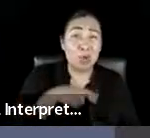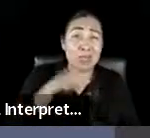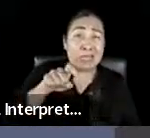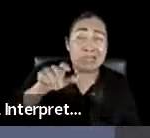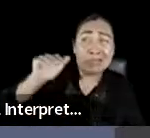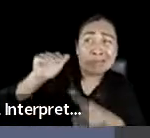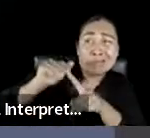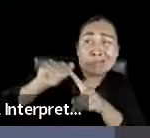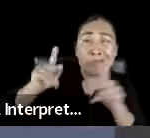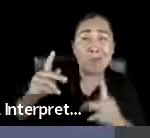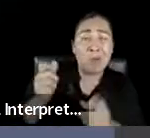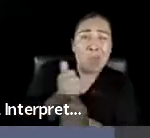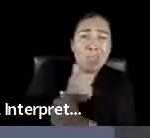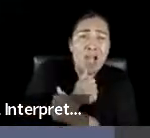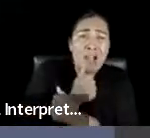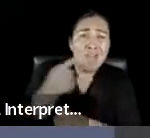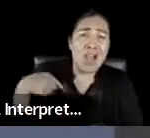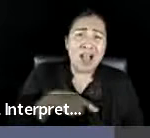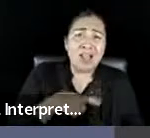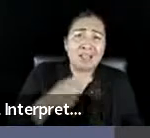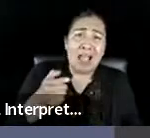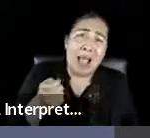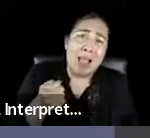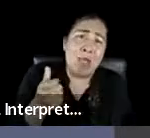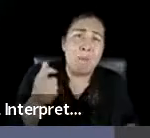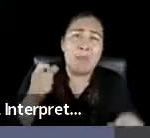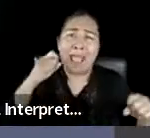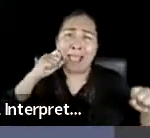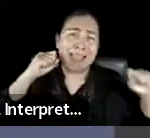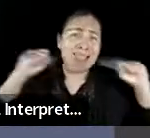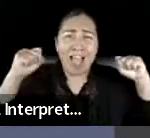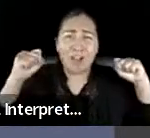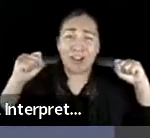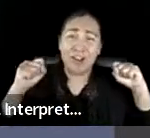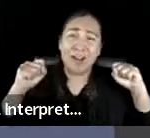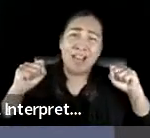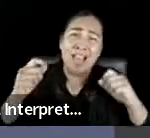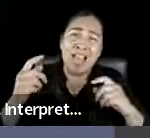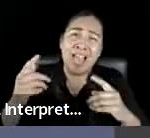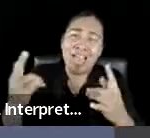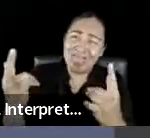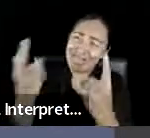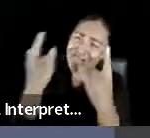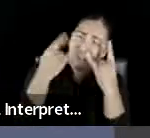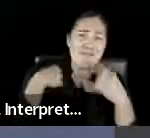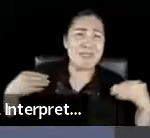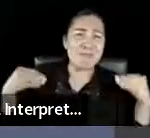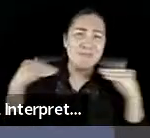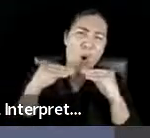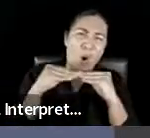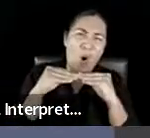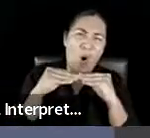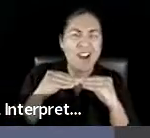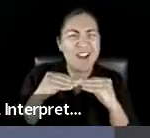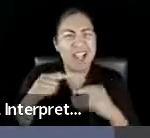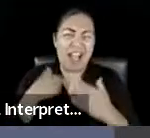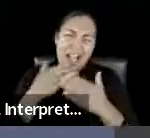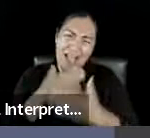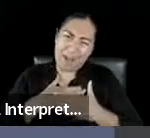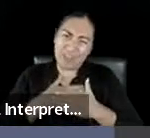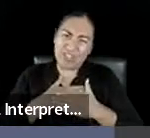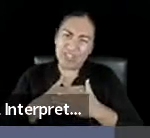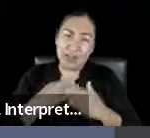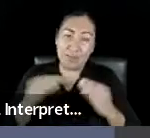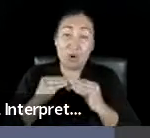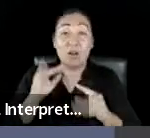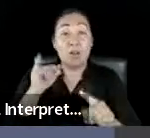louder. I And each love of that. these That's such a kids, powerful thing, man. I appreciate that. It's just something I've been saying since I had, as you